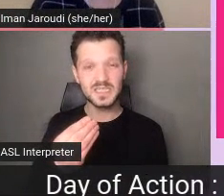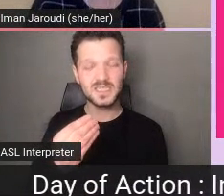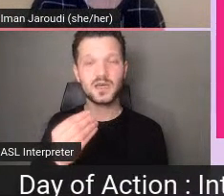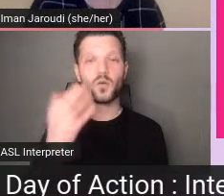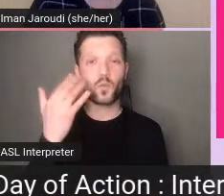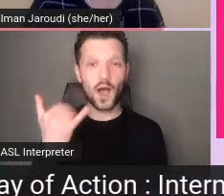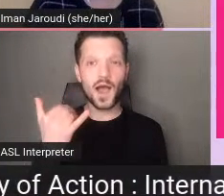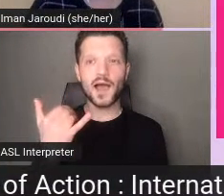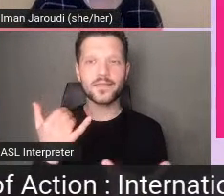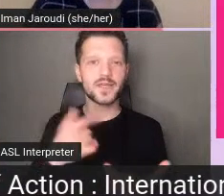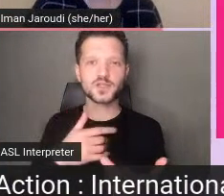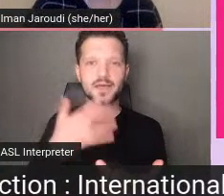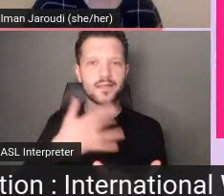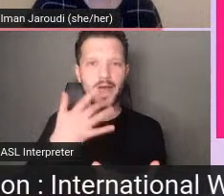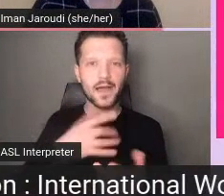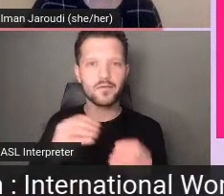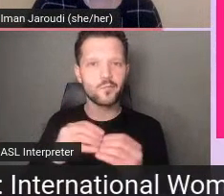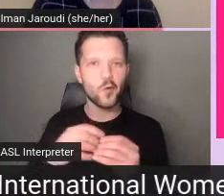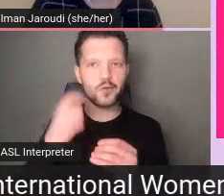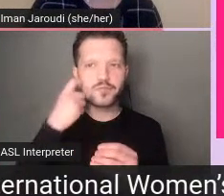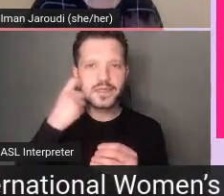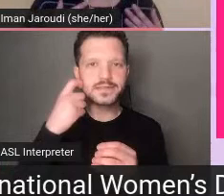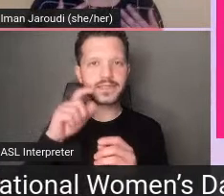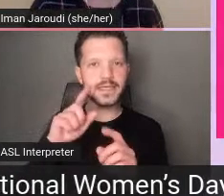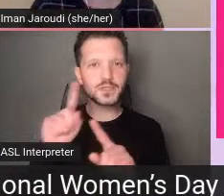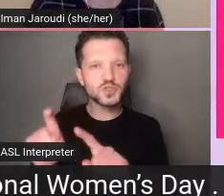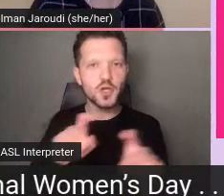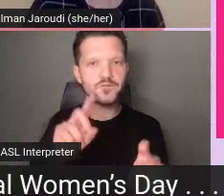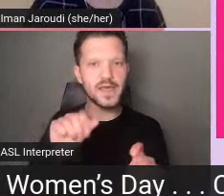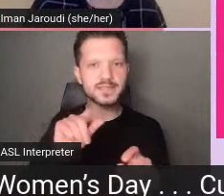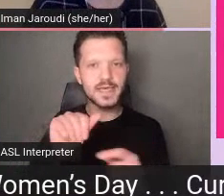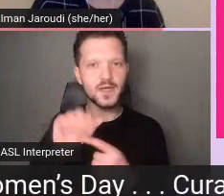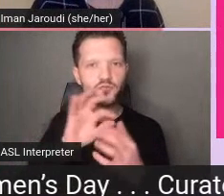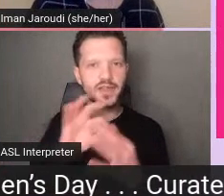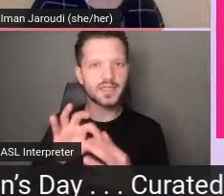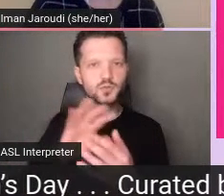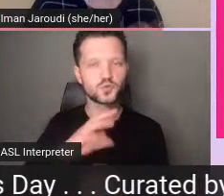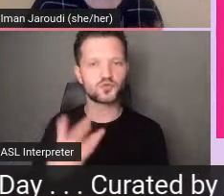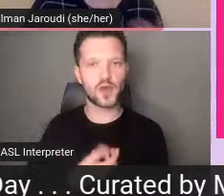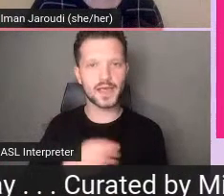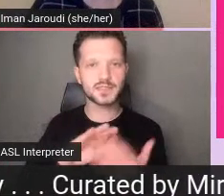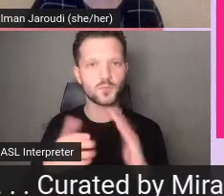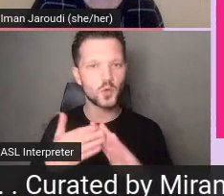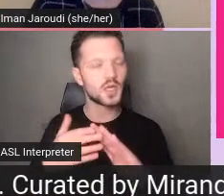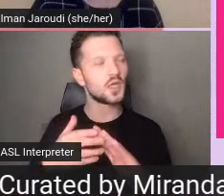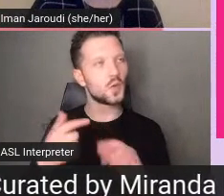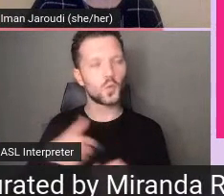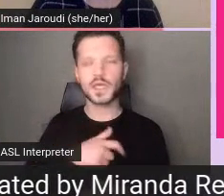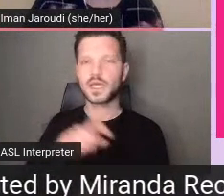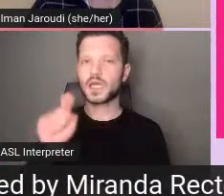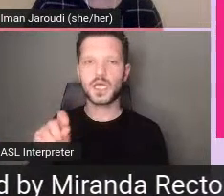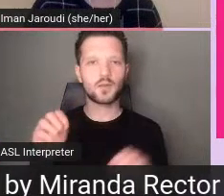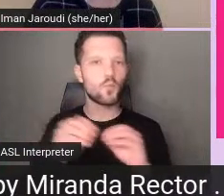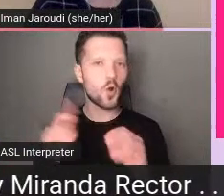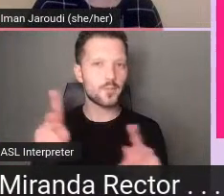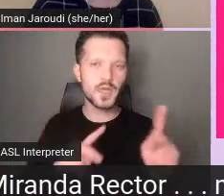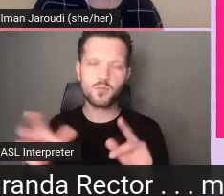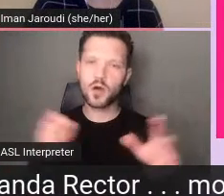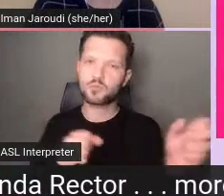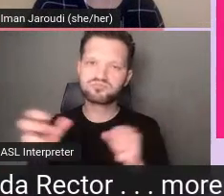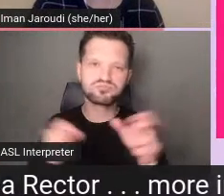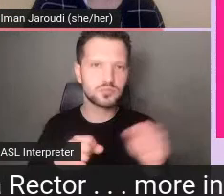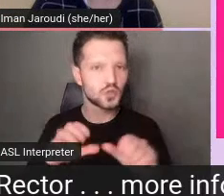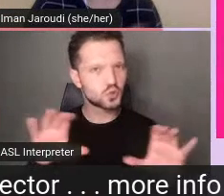of more recent survey data on the trans community. We really need more people to be doing this work. We need better and more